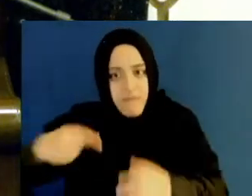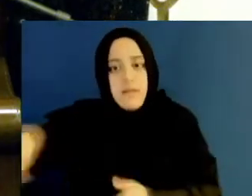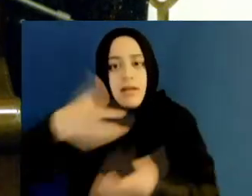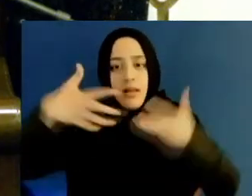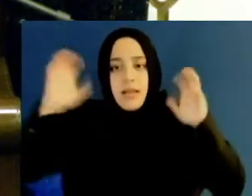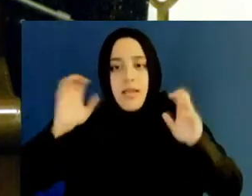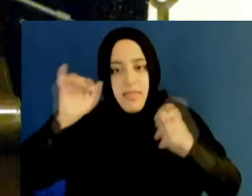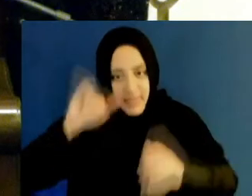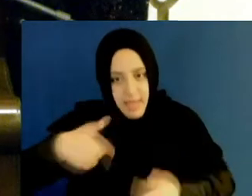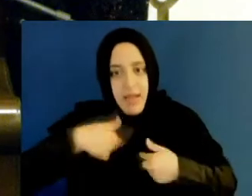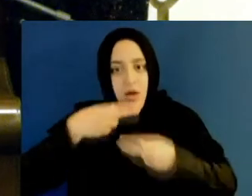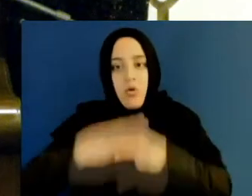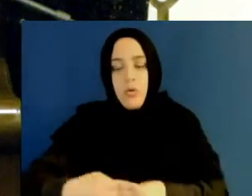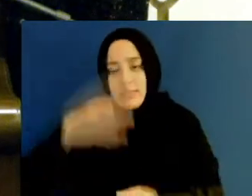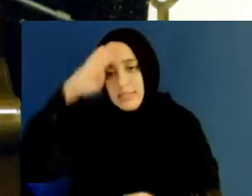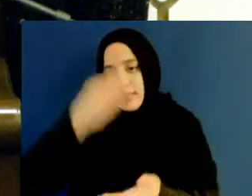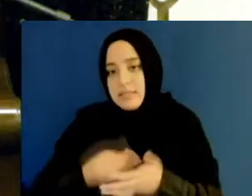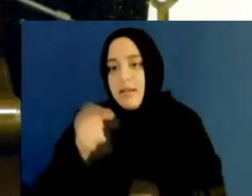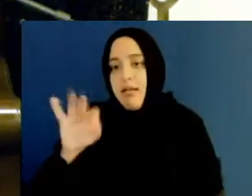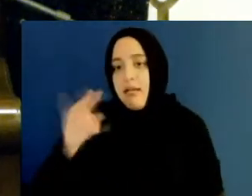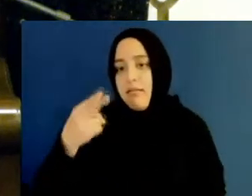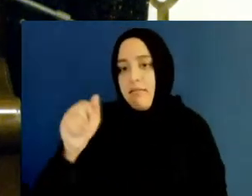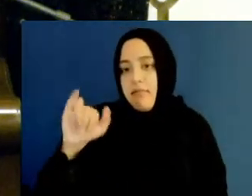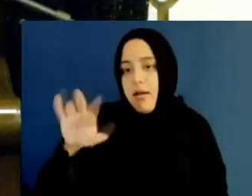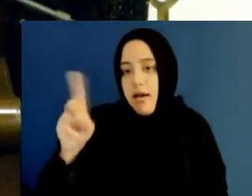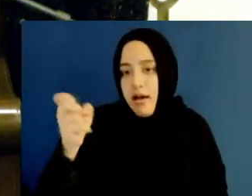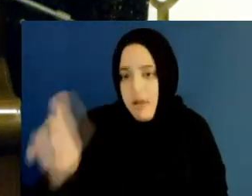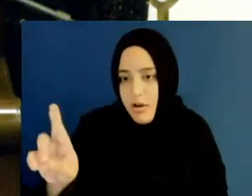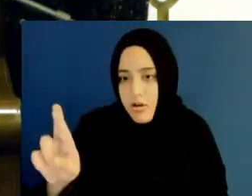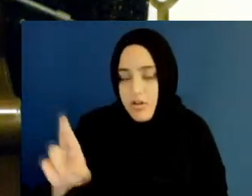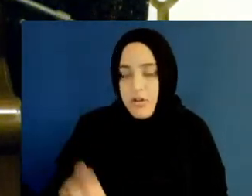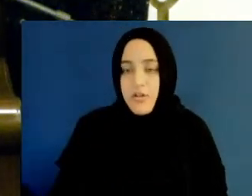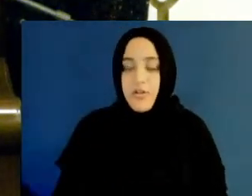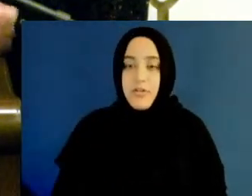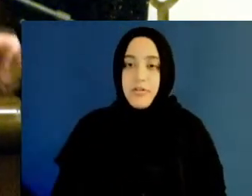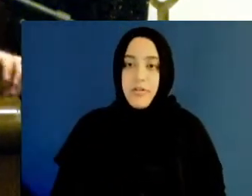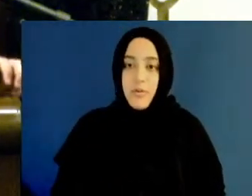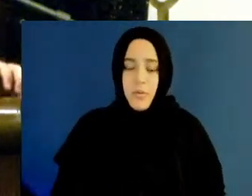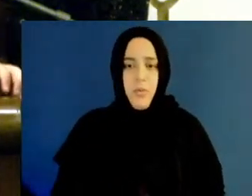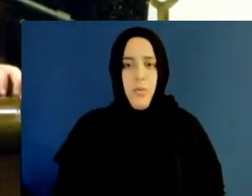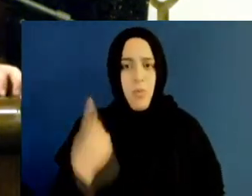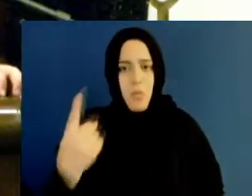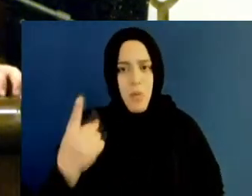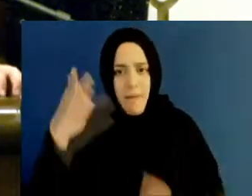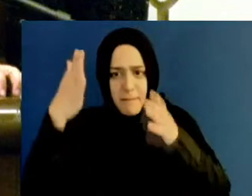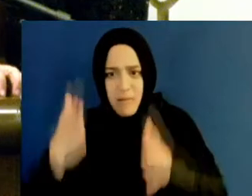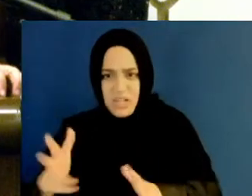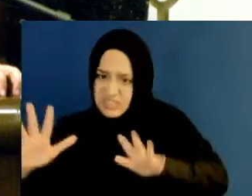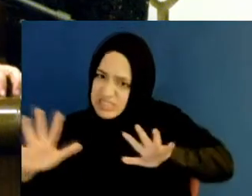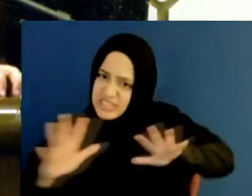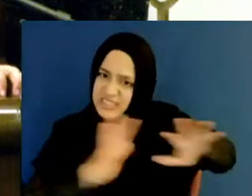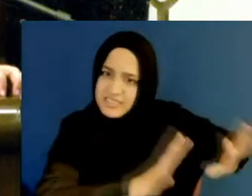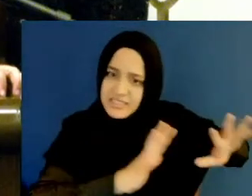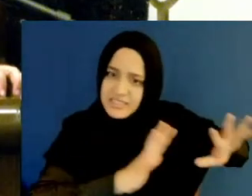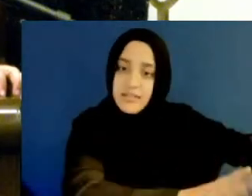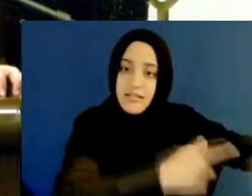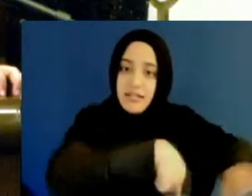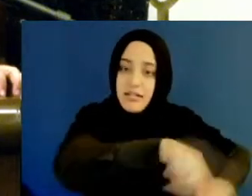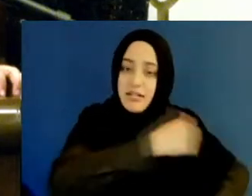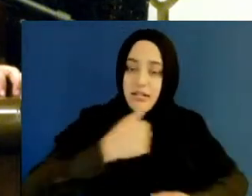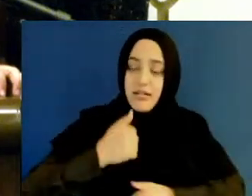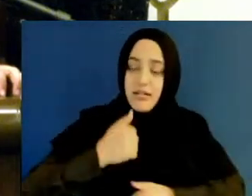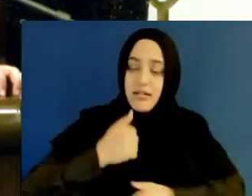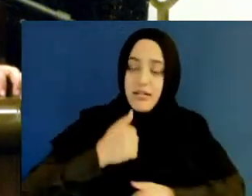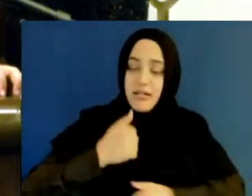Tahdeed, one person is going to save four and pushed back an entire army. Sawwaru, Abu al-Fadl says to them, Fathbitu